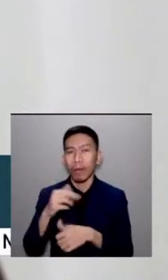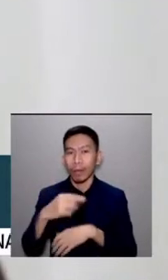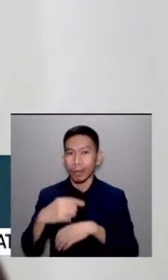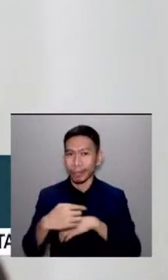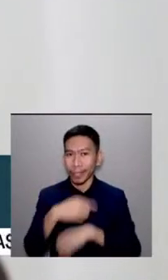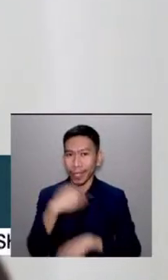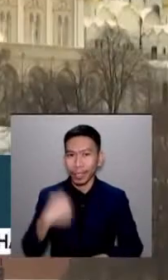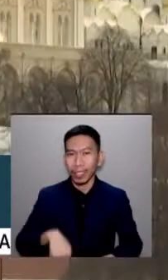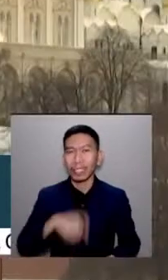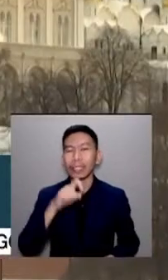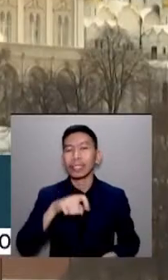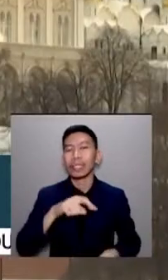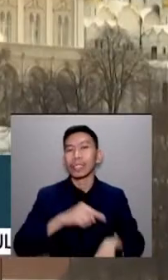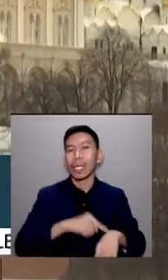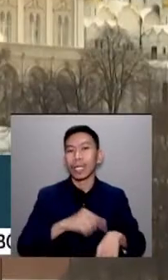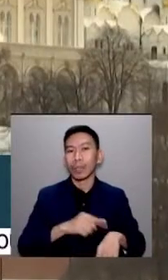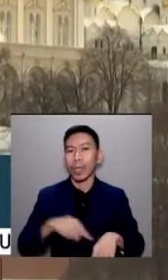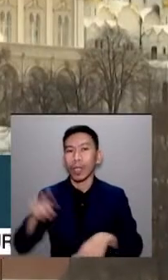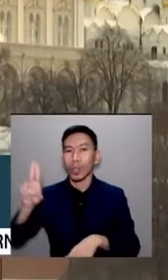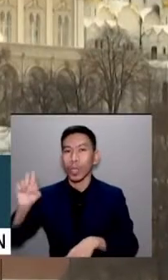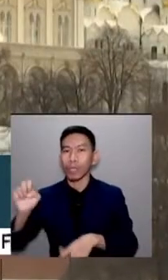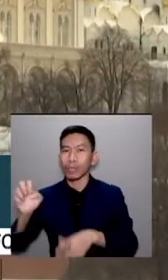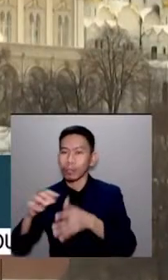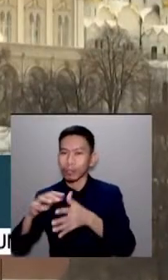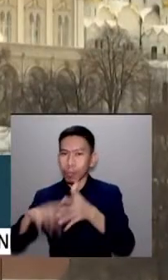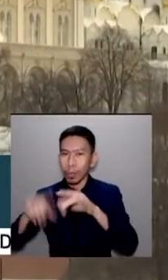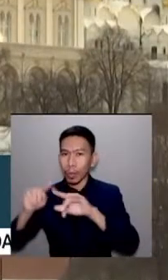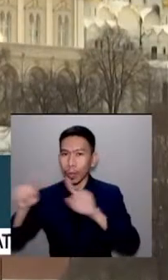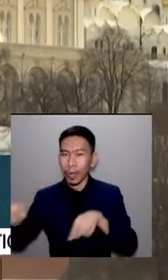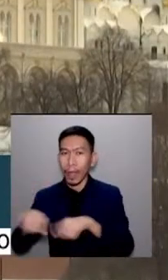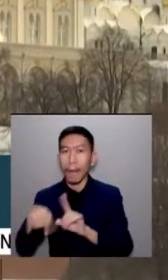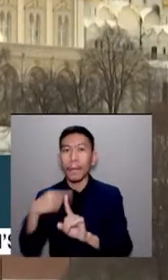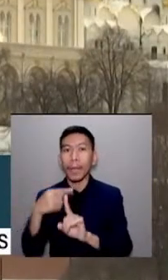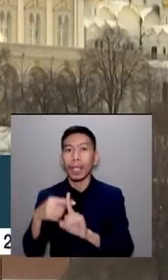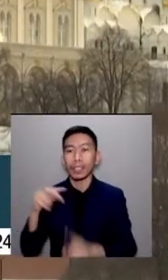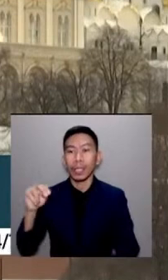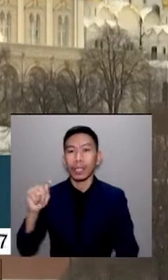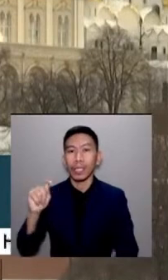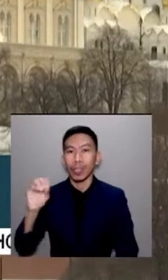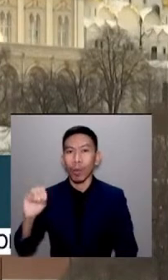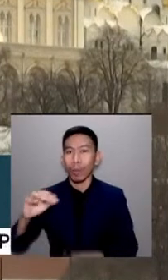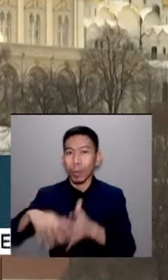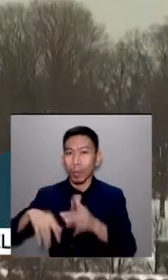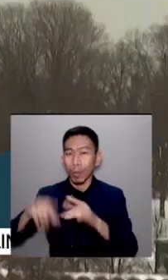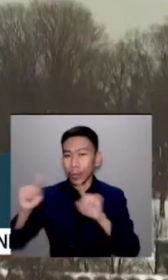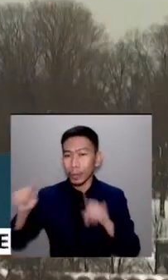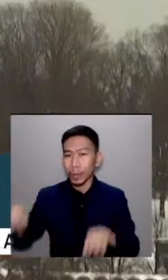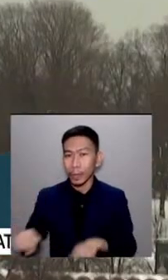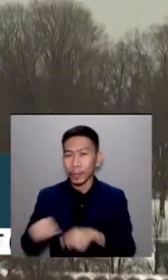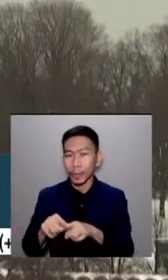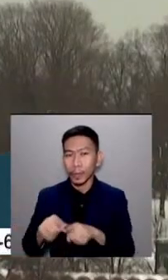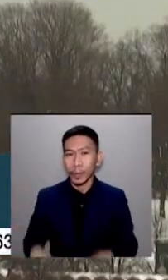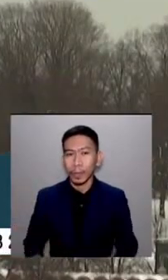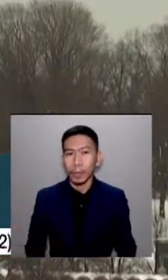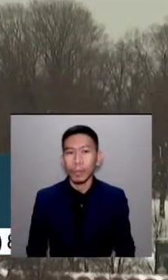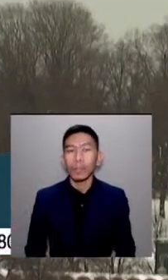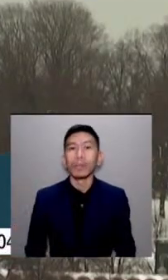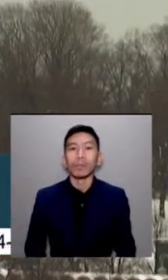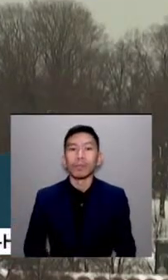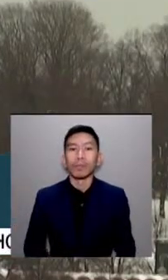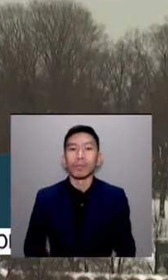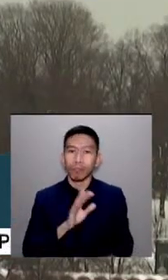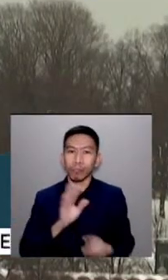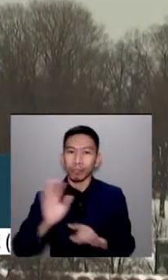the U.S. document, as well as one submitted by NATO, and would not rush to conclusions, but that the responses to Russia's